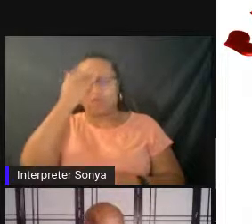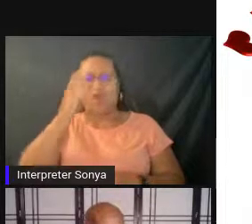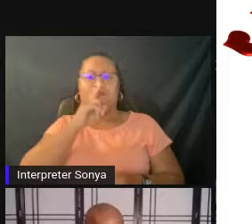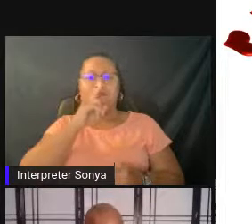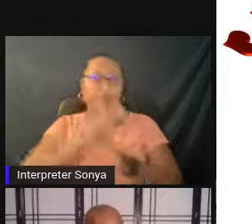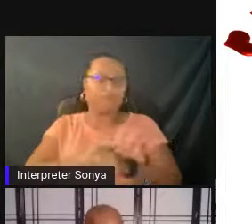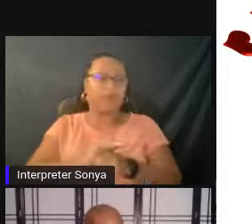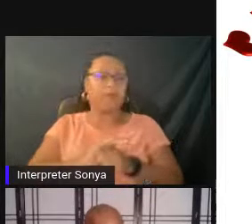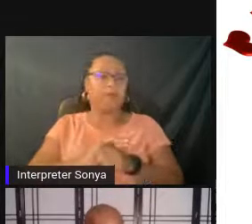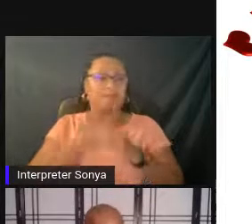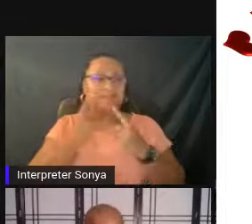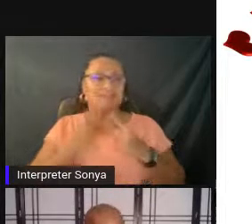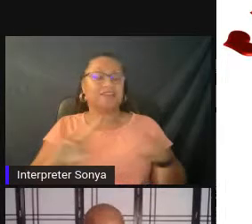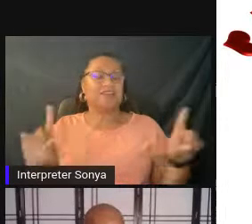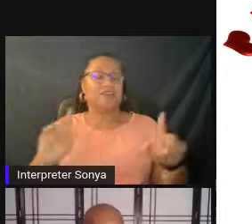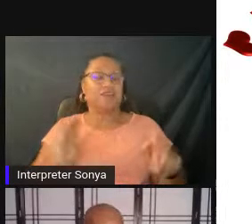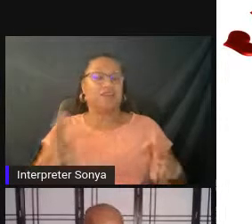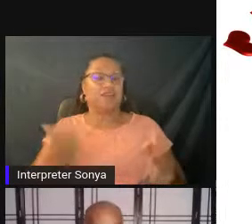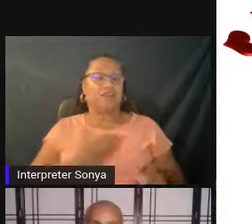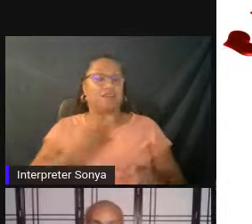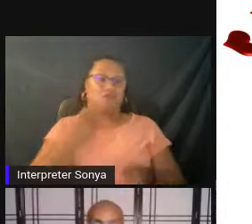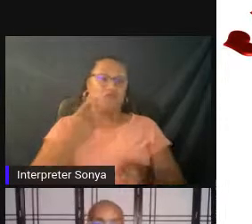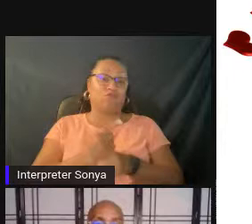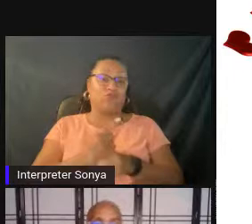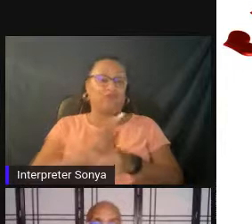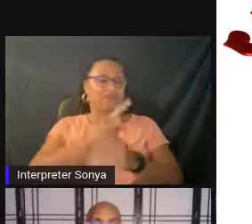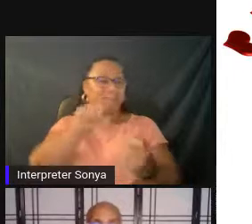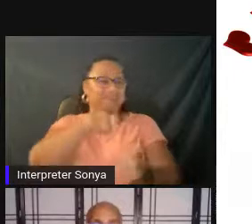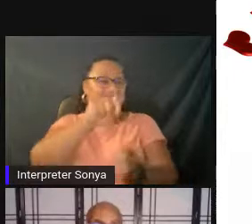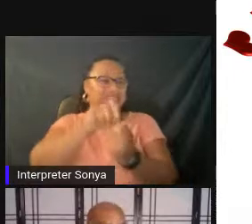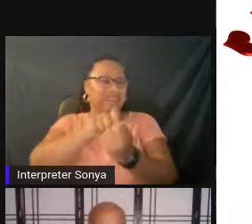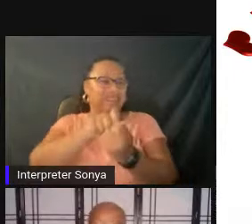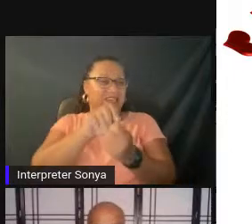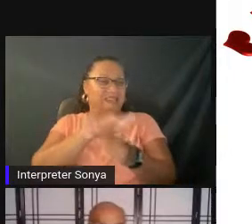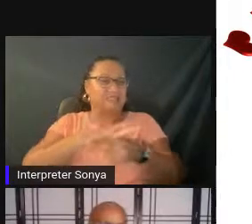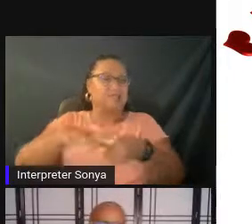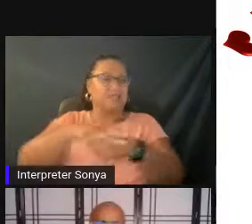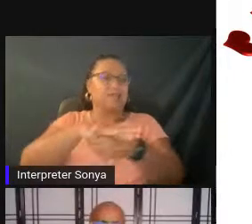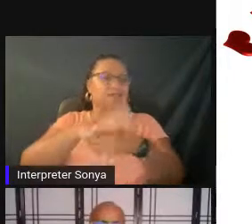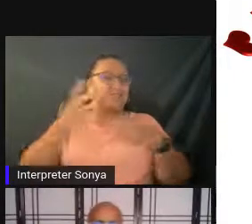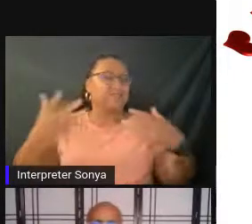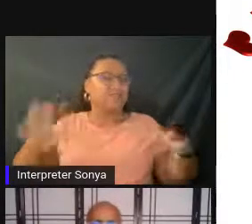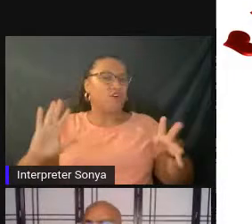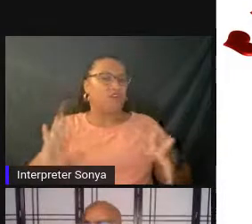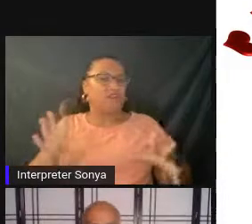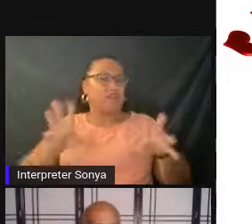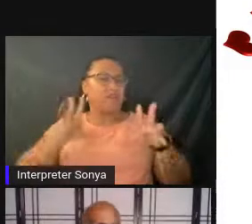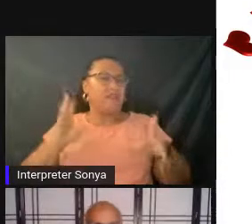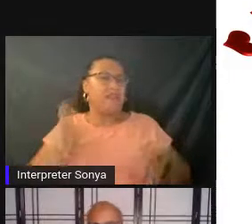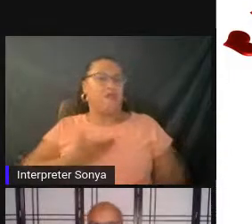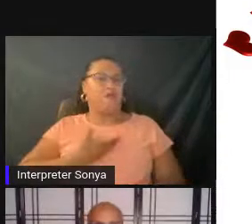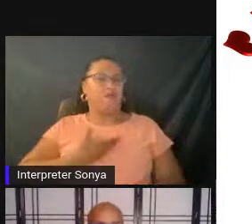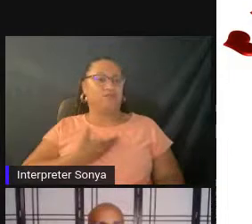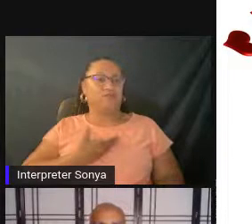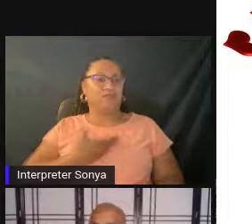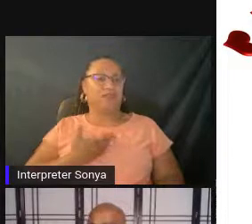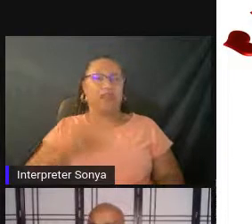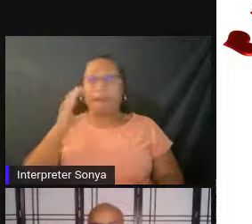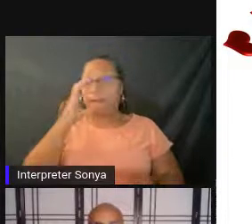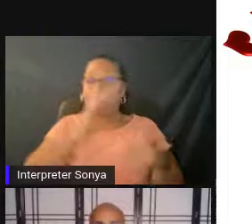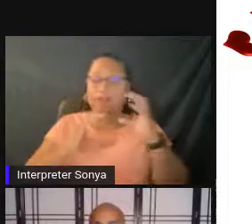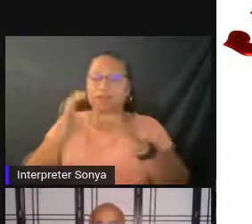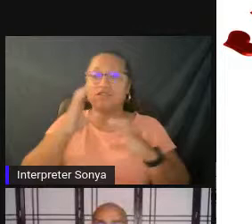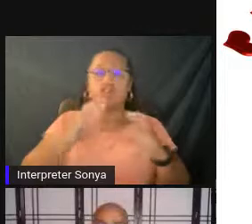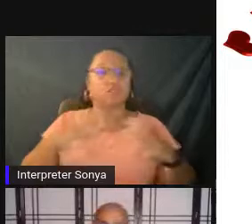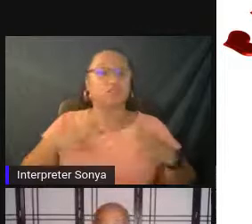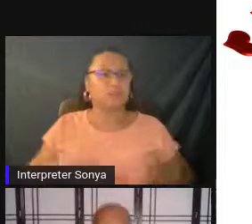right exact space is already ours. And that the search committee, they're simply in the process